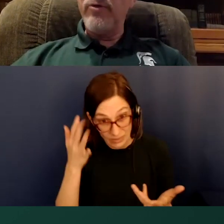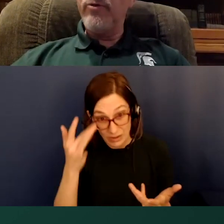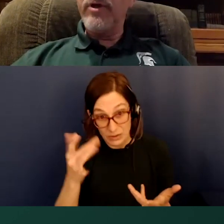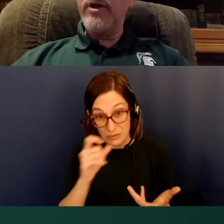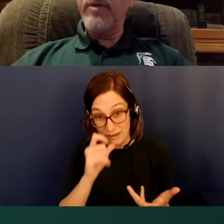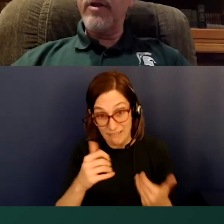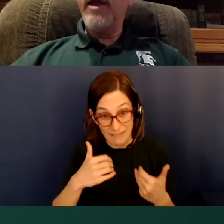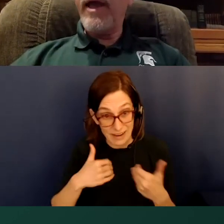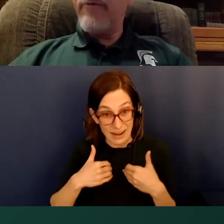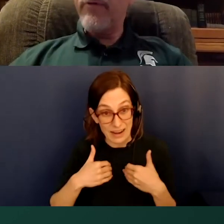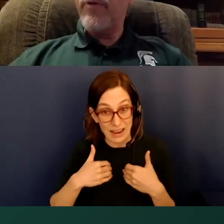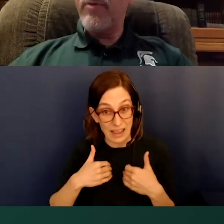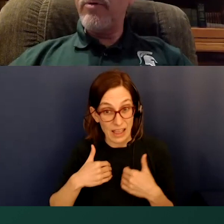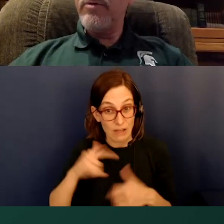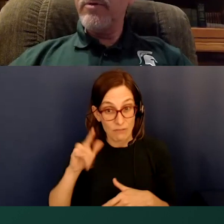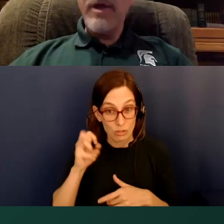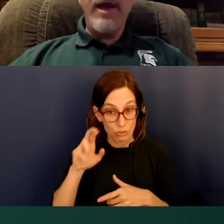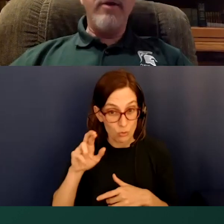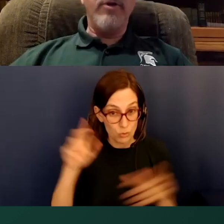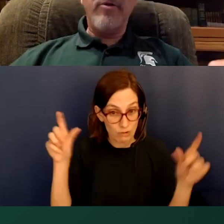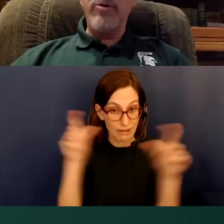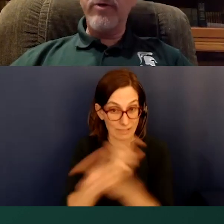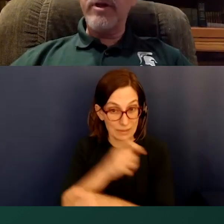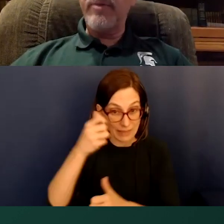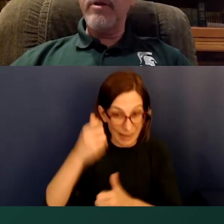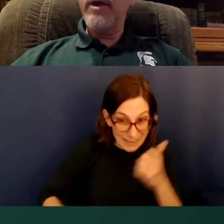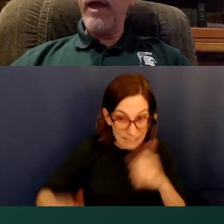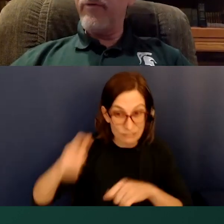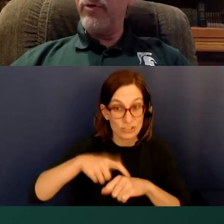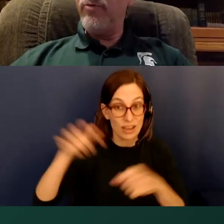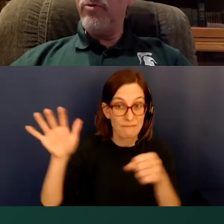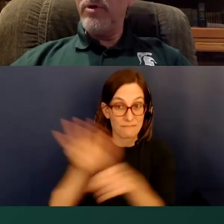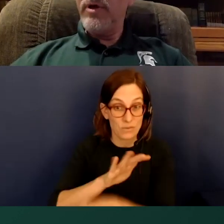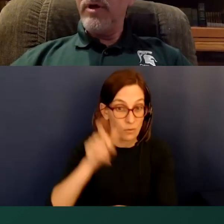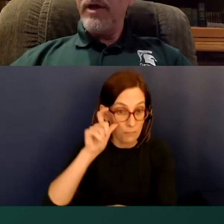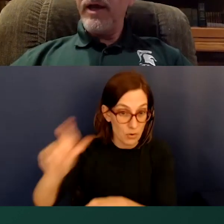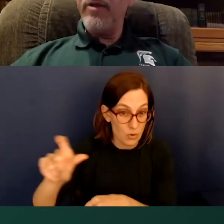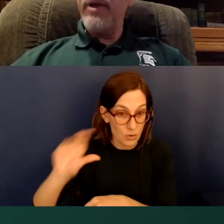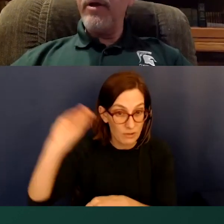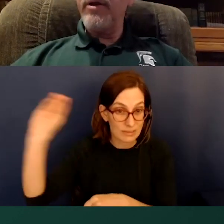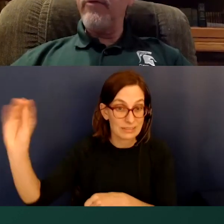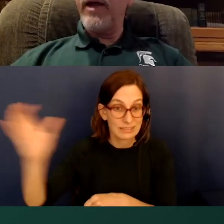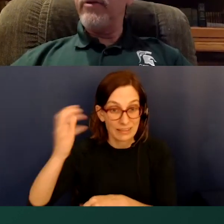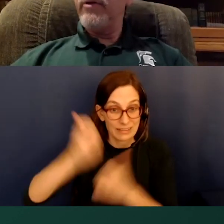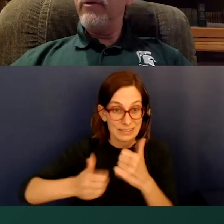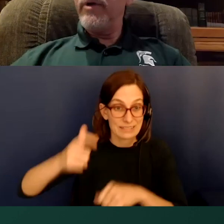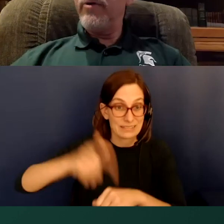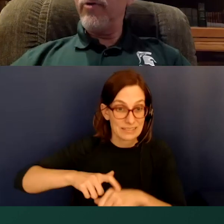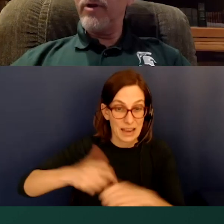have a lunar eclipse every full moon and a solar eclipse every new moon? It's because of